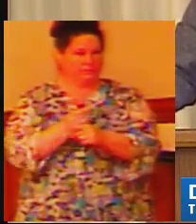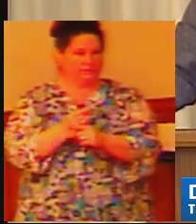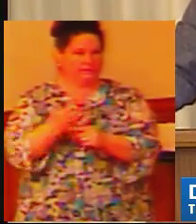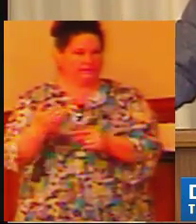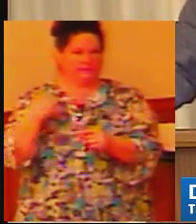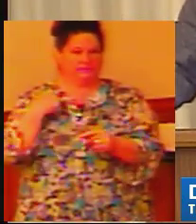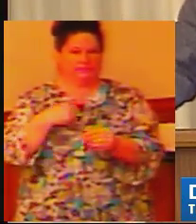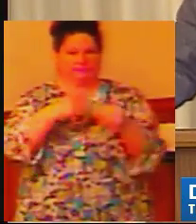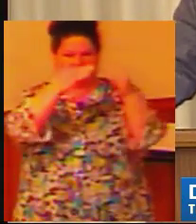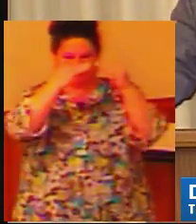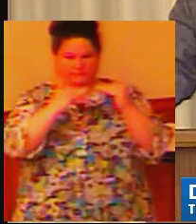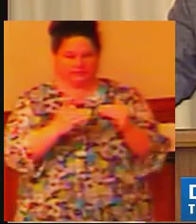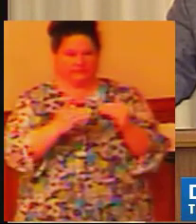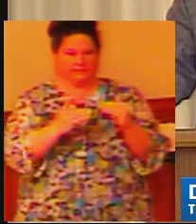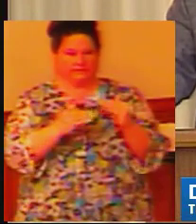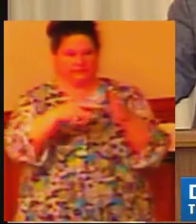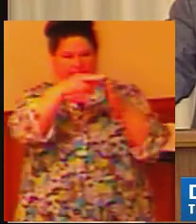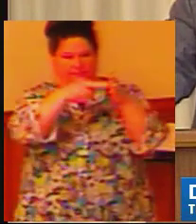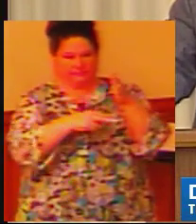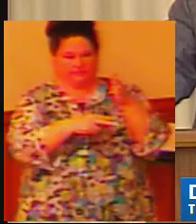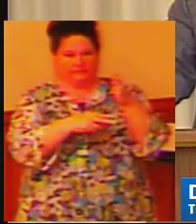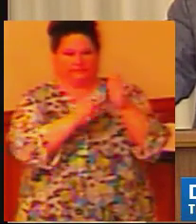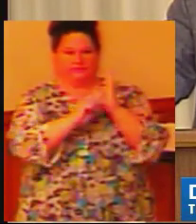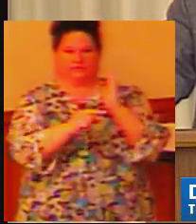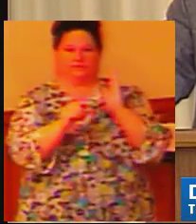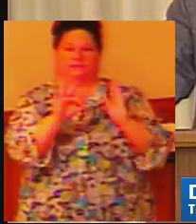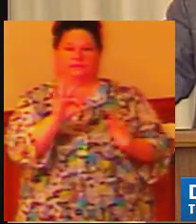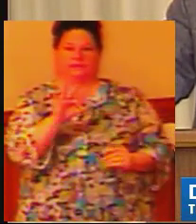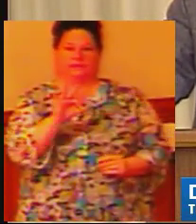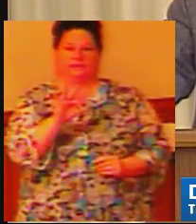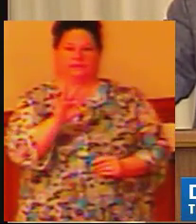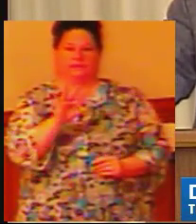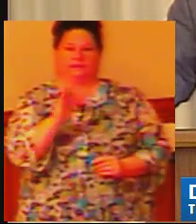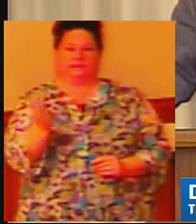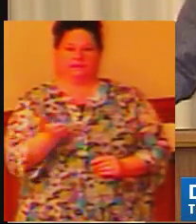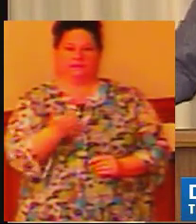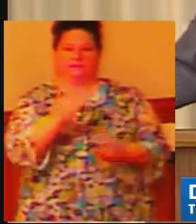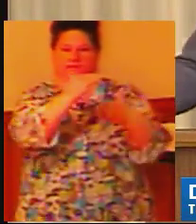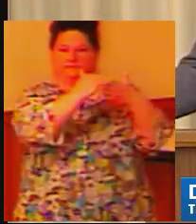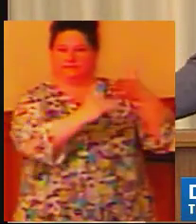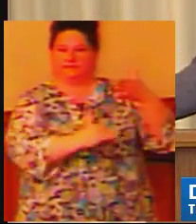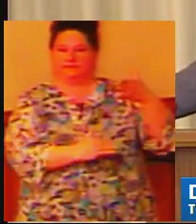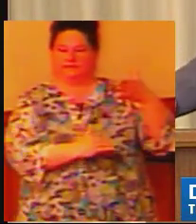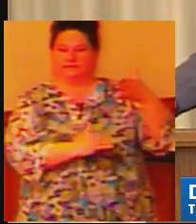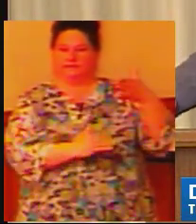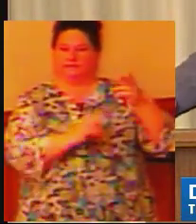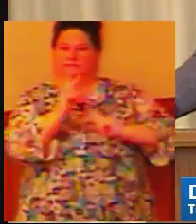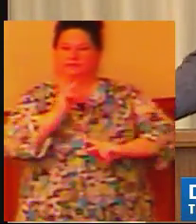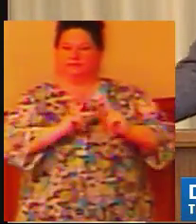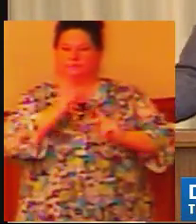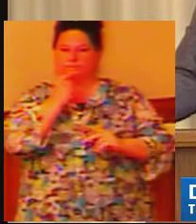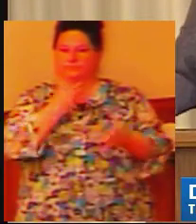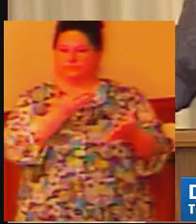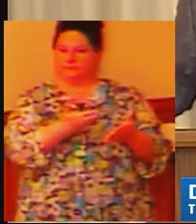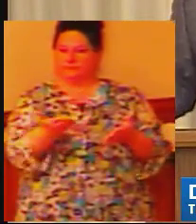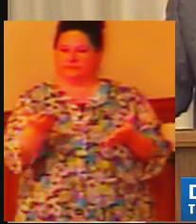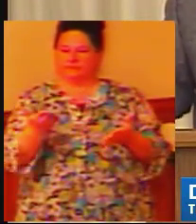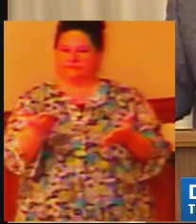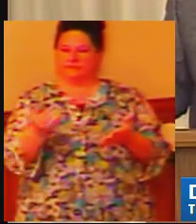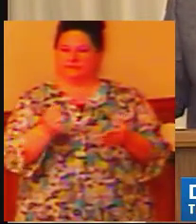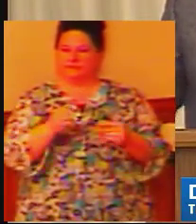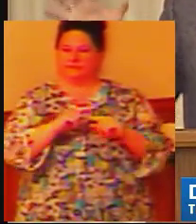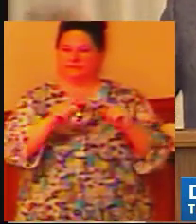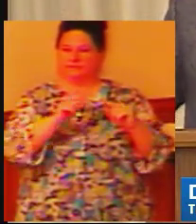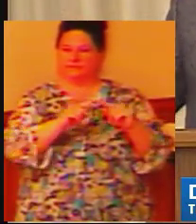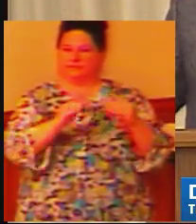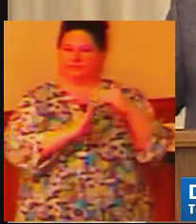we jump down to verse 9. This is the kind of the list of the type of people that were there in the crowd and the